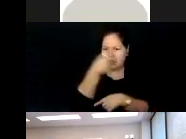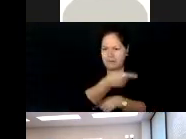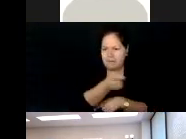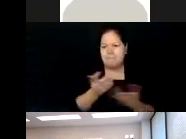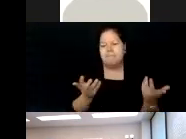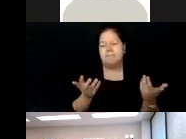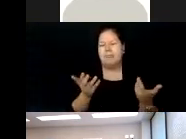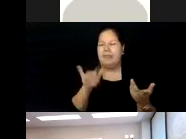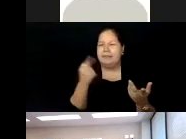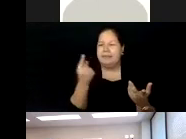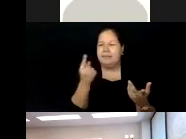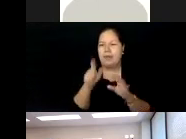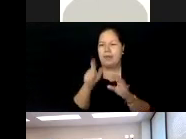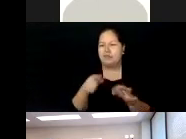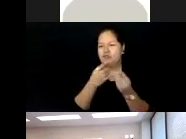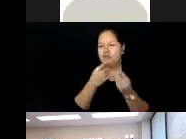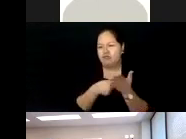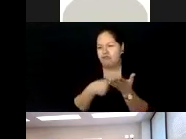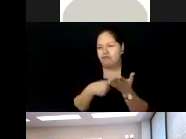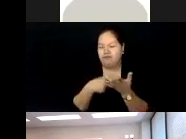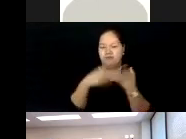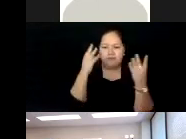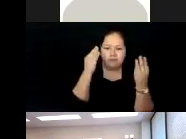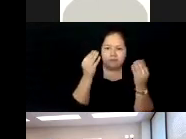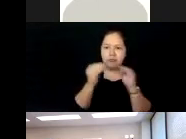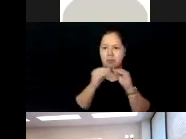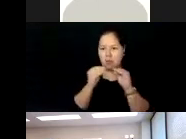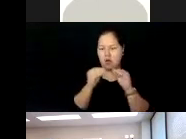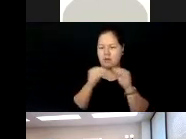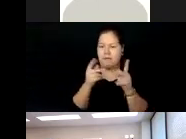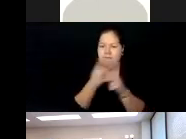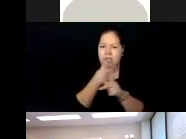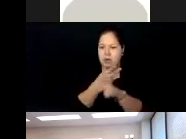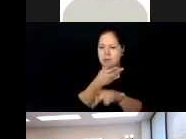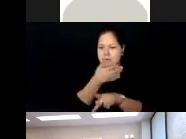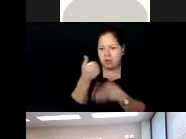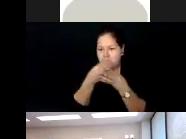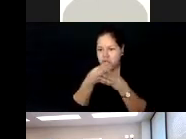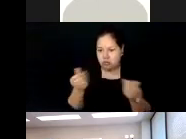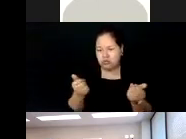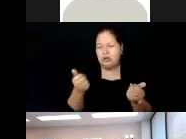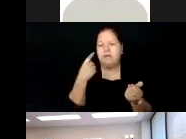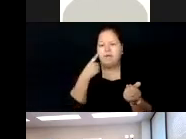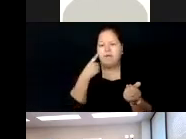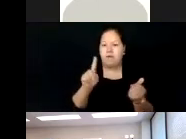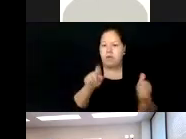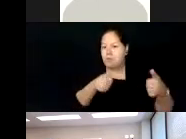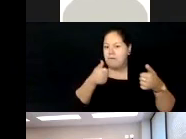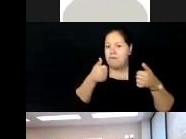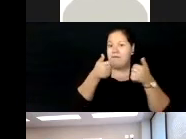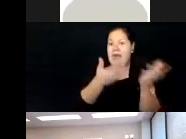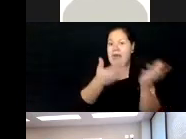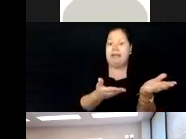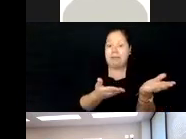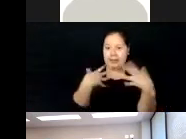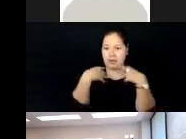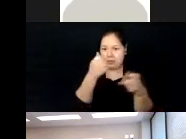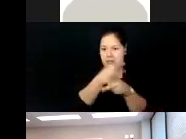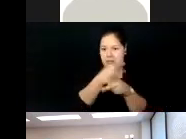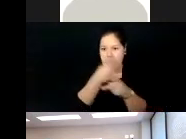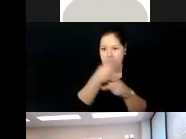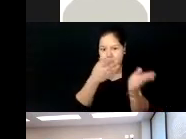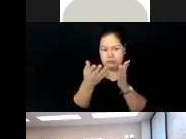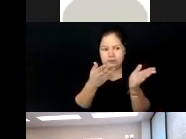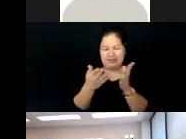that I think we need to think about, and also figure out a way in which we can provide healthcare services so